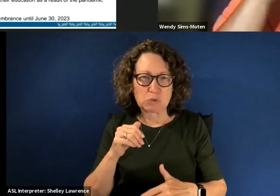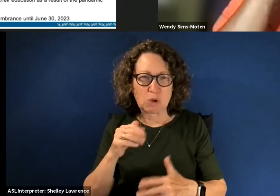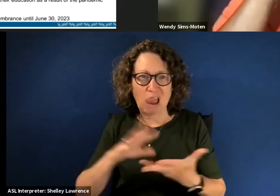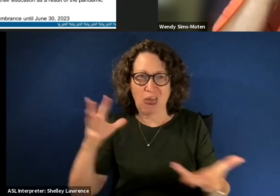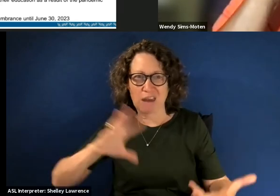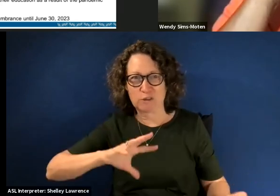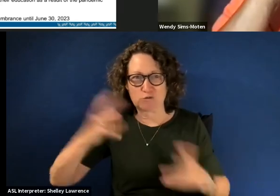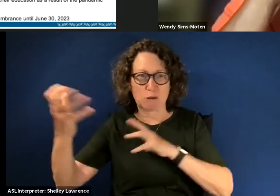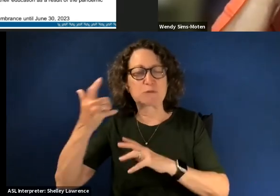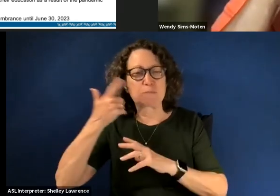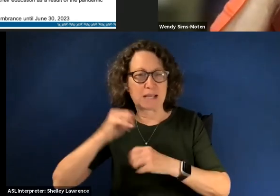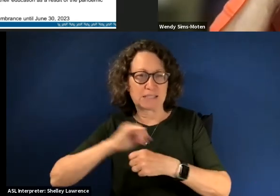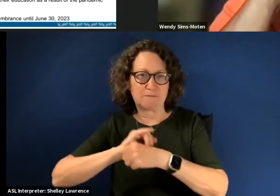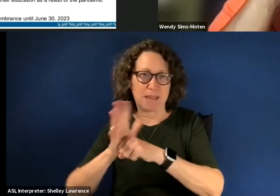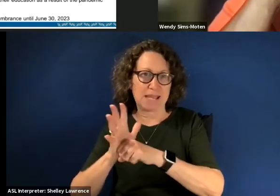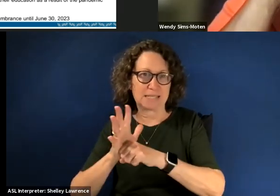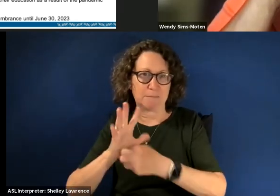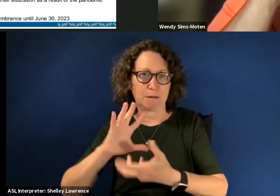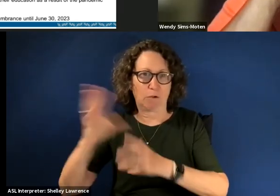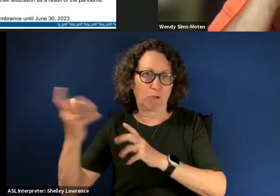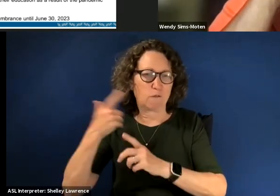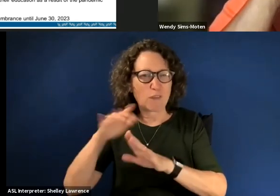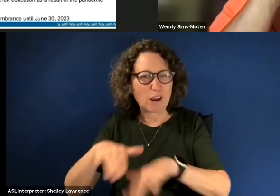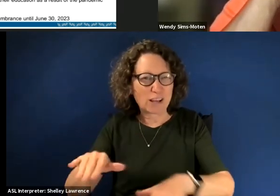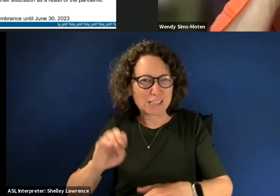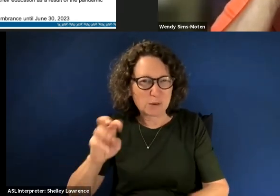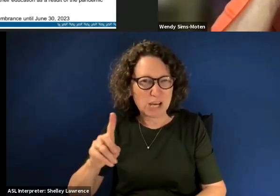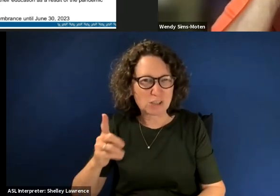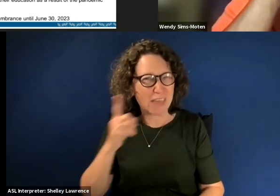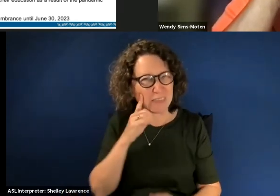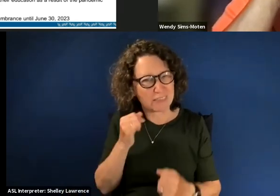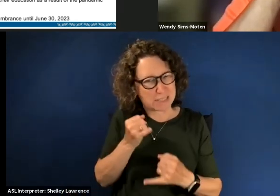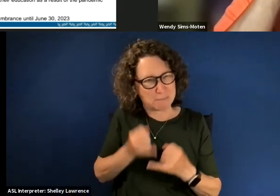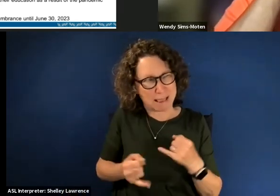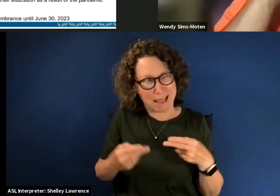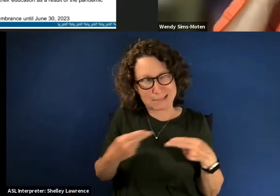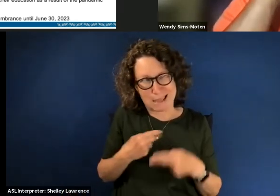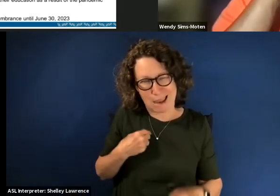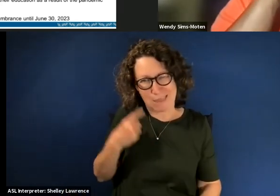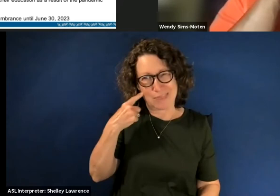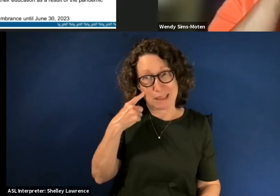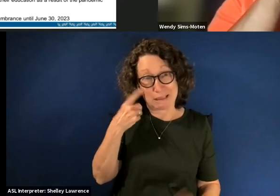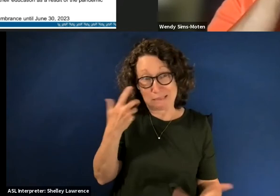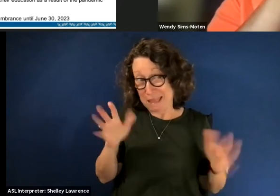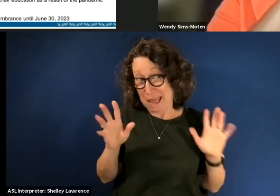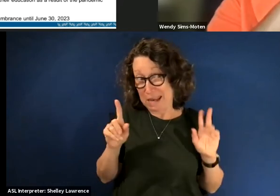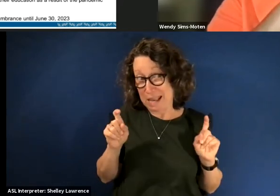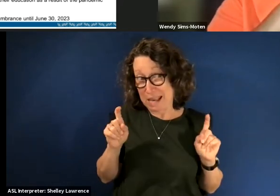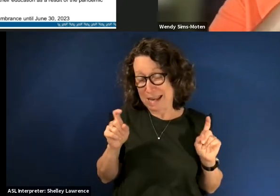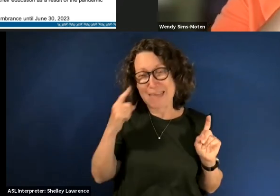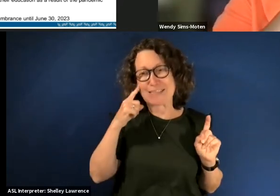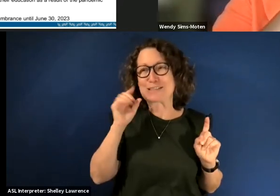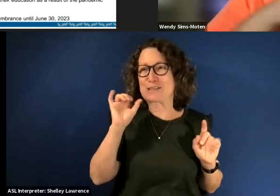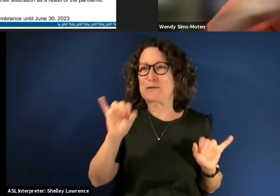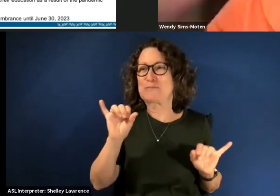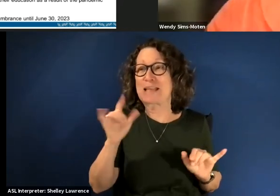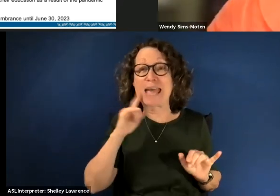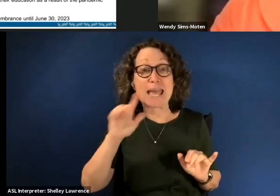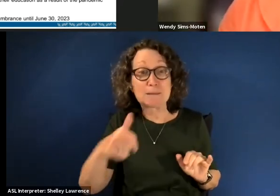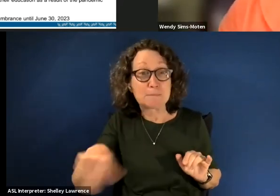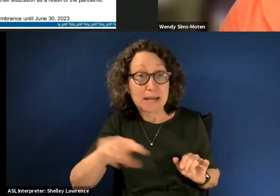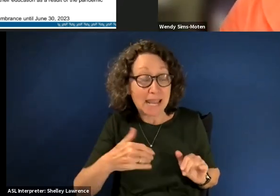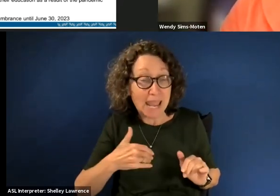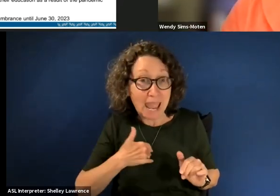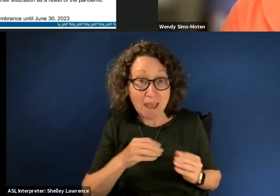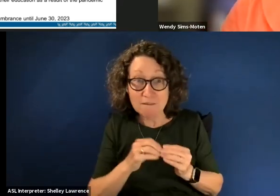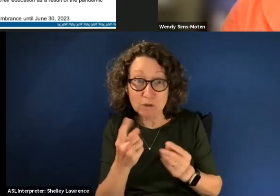disruption due to the pandemic. So I think that's my last slide. Is that it? I think so. Does anyone have any, do